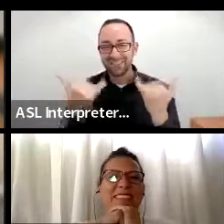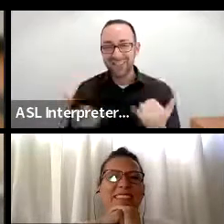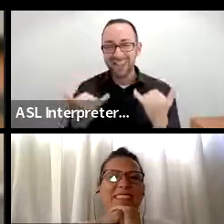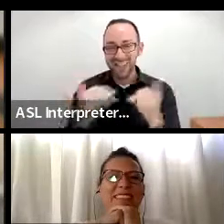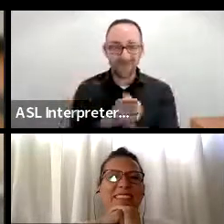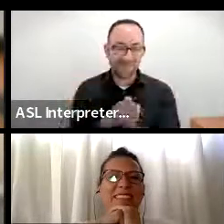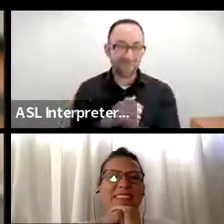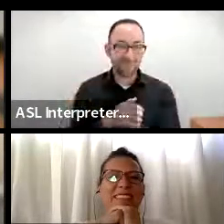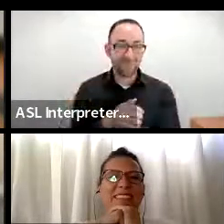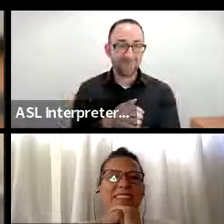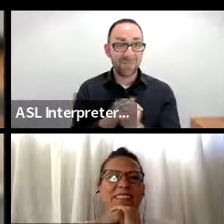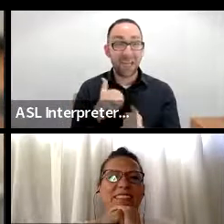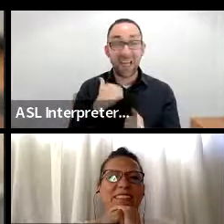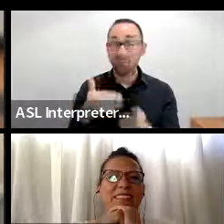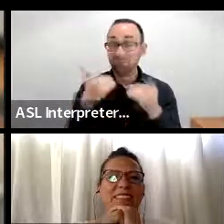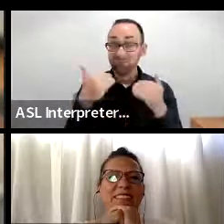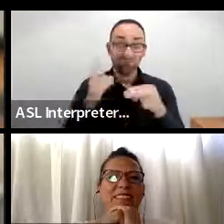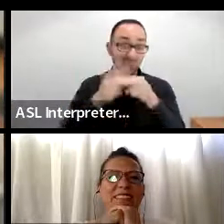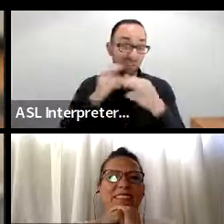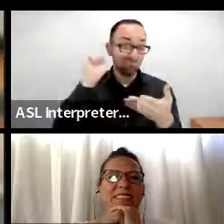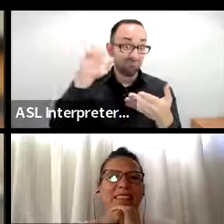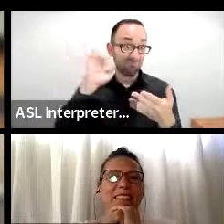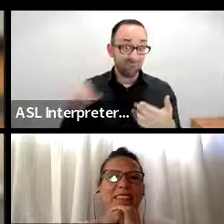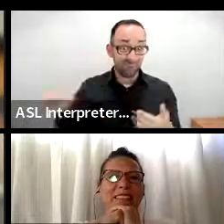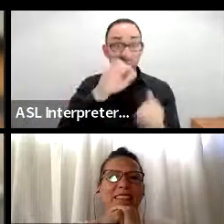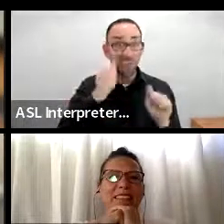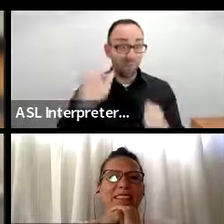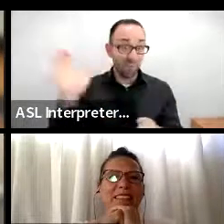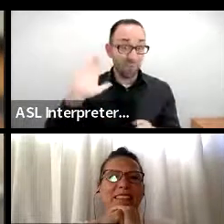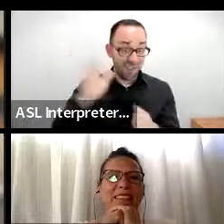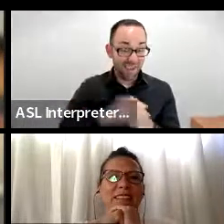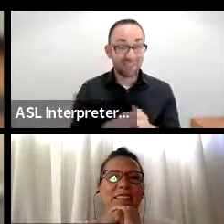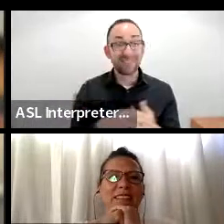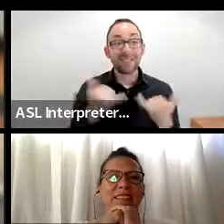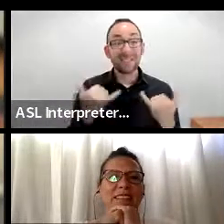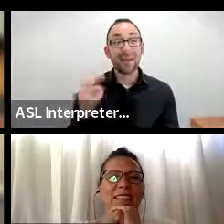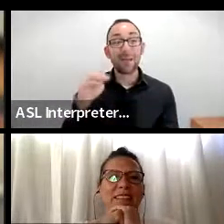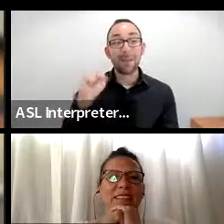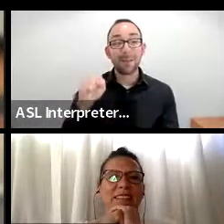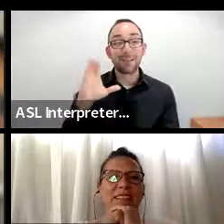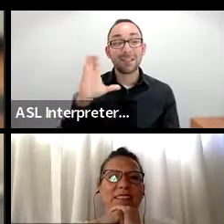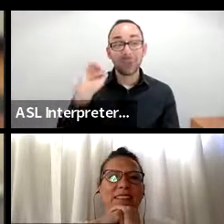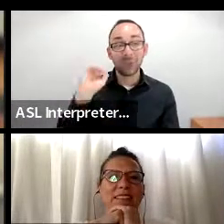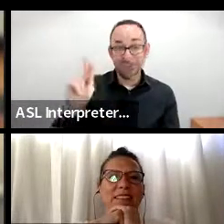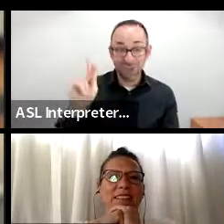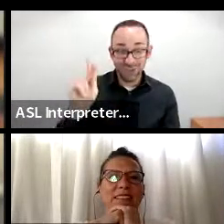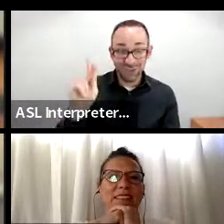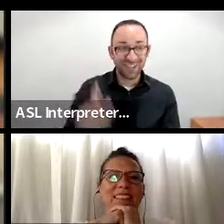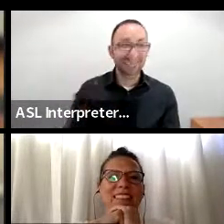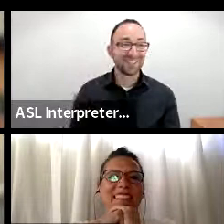So I'm going to just call out their names and they can give a little wave. We have Mrs. Cook,